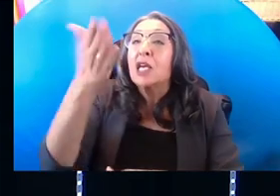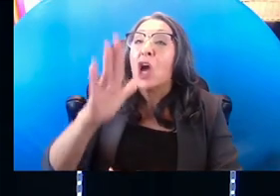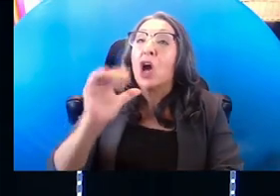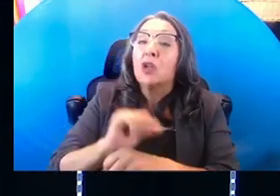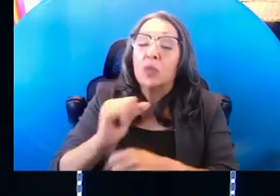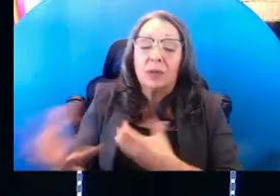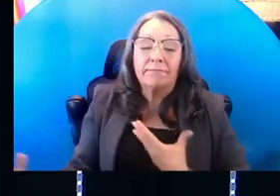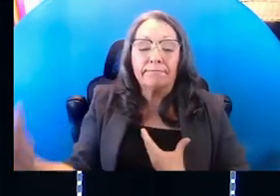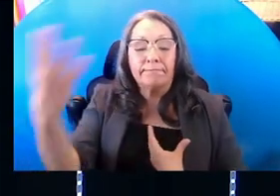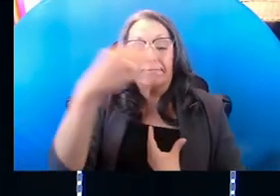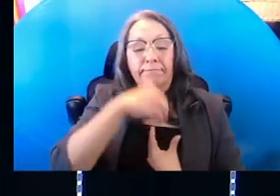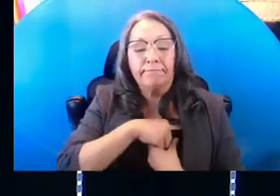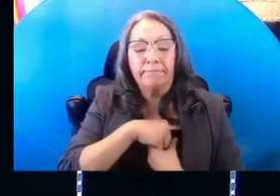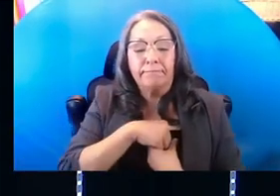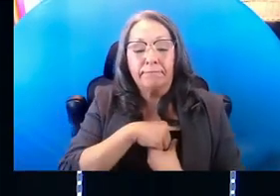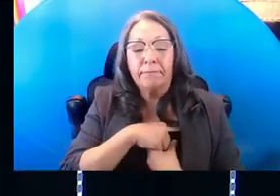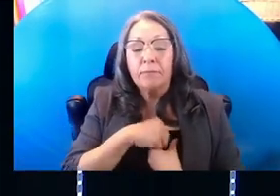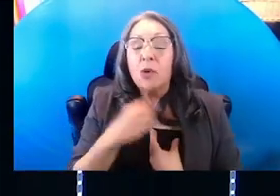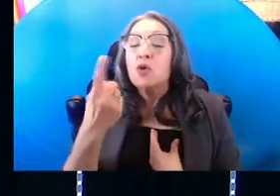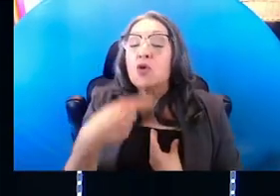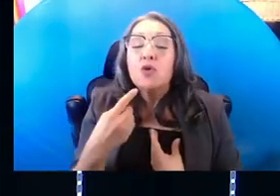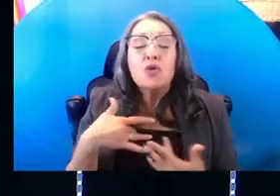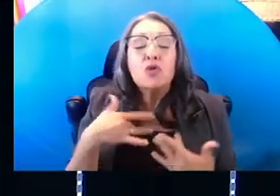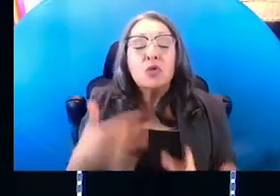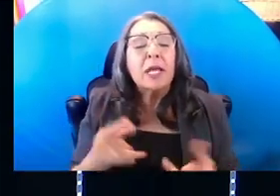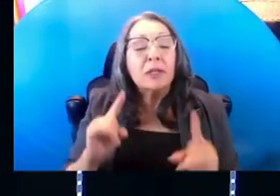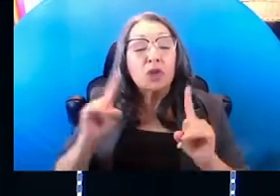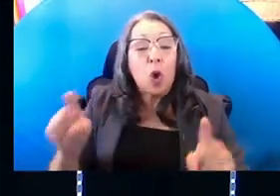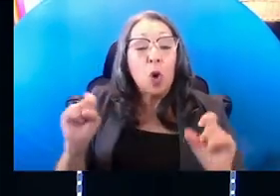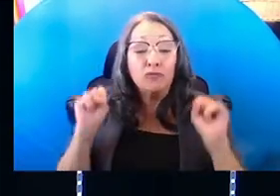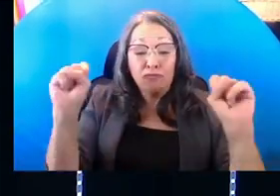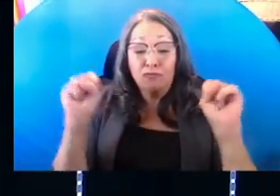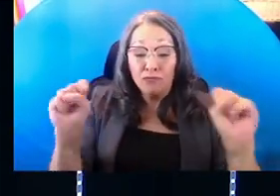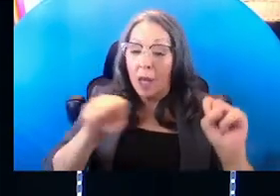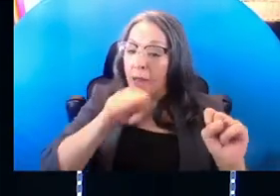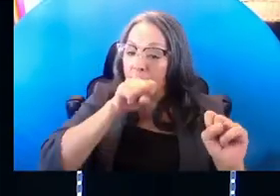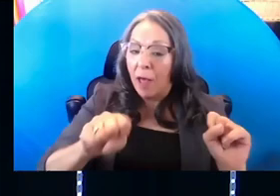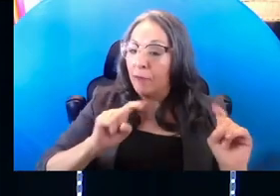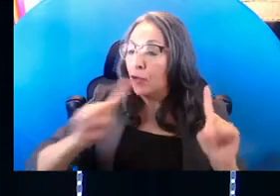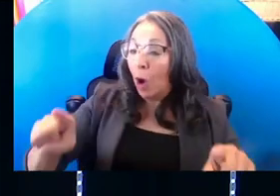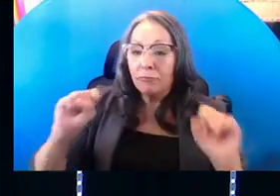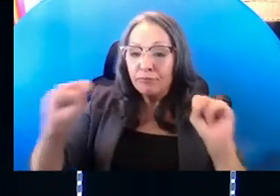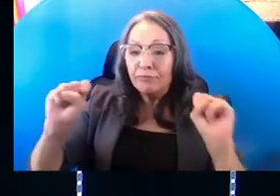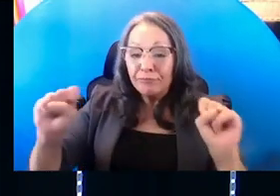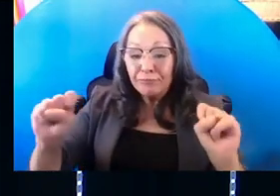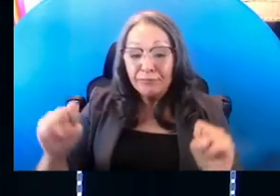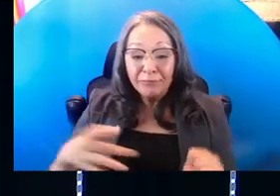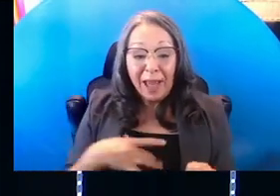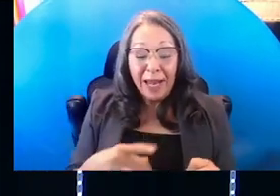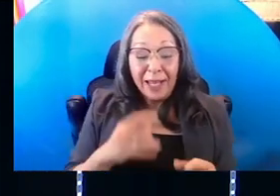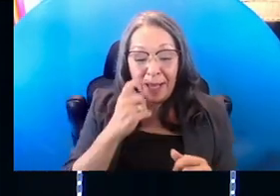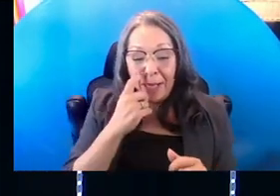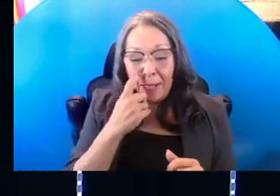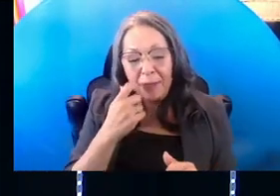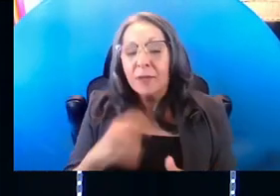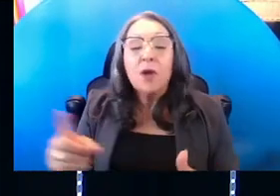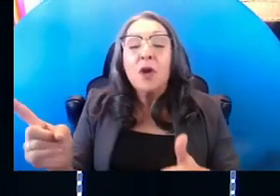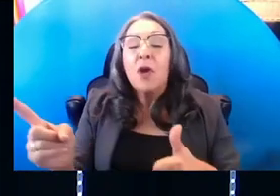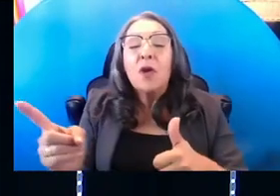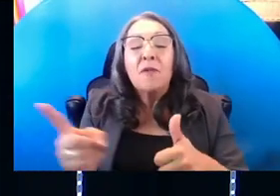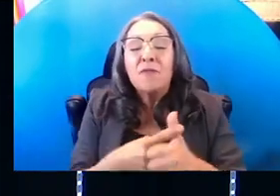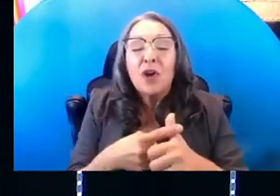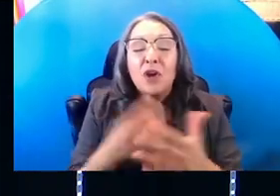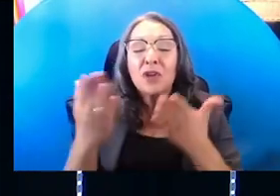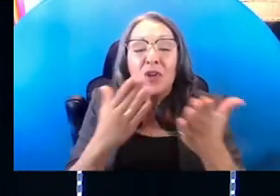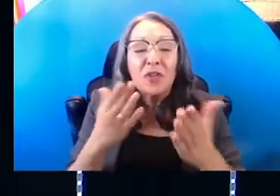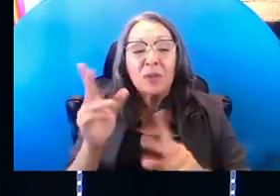here like going to the gym? Like you love being at the gym. Okay, I like it. First service, nobody raised their hand. I was like, y'all are a bunch of liars.